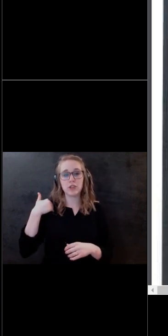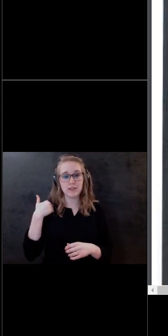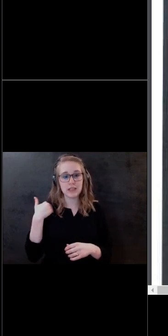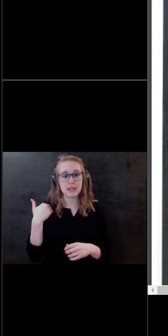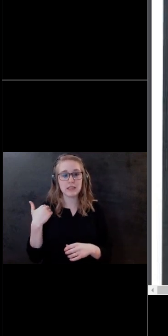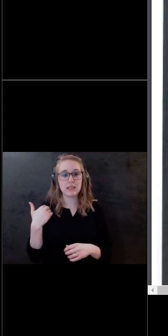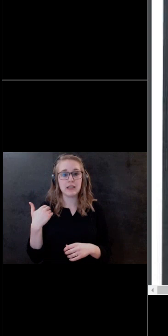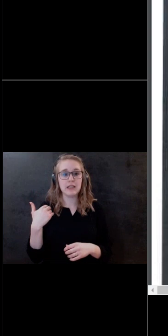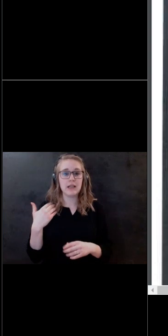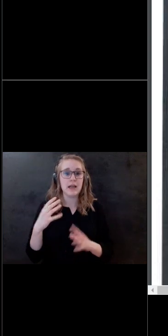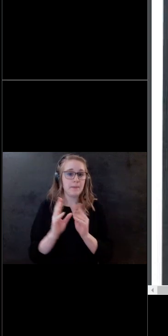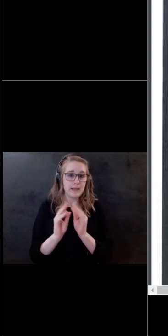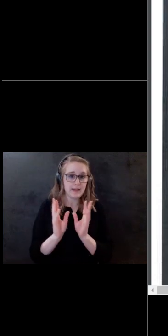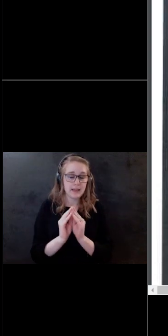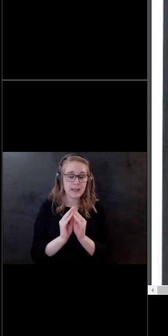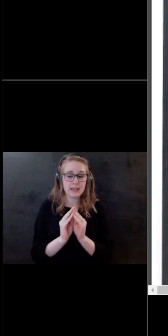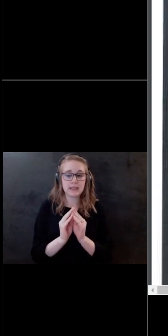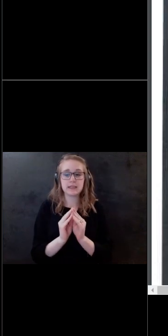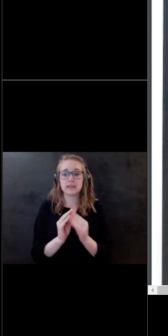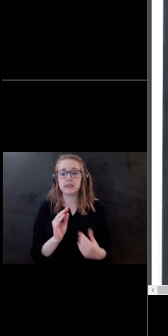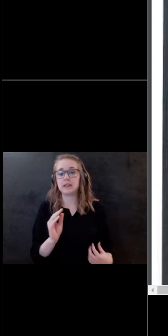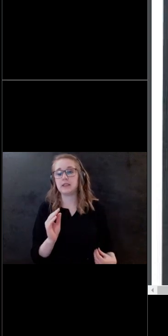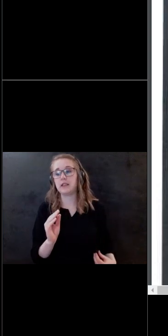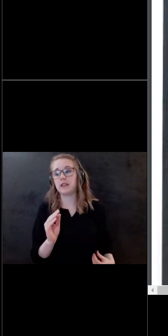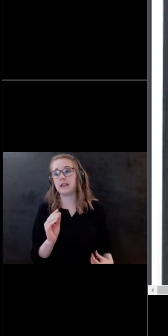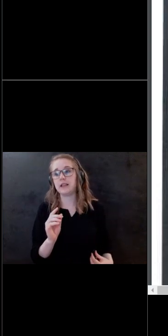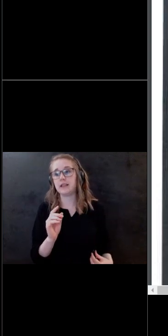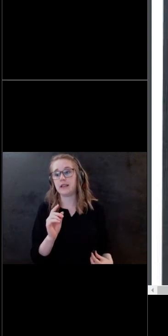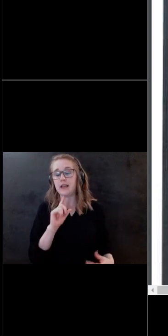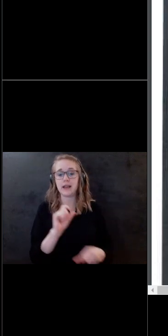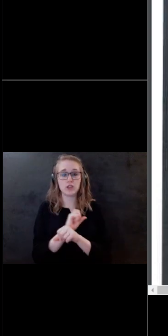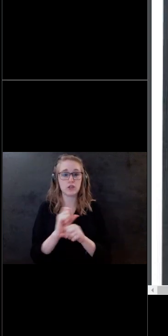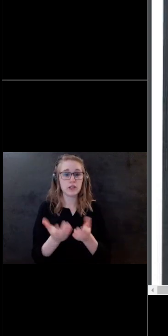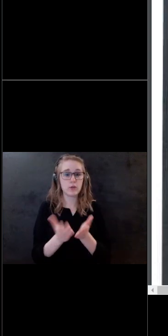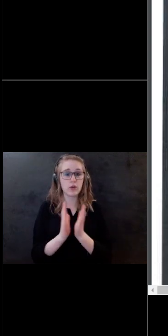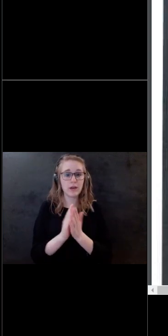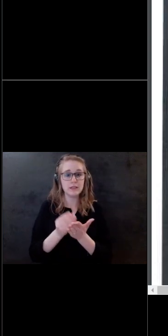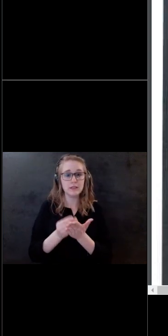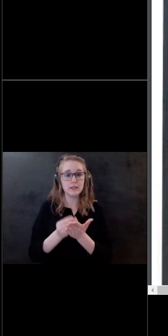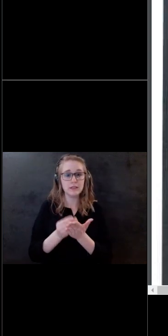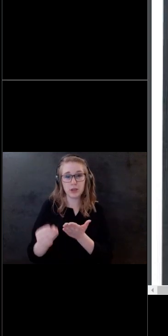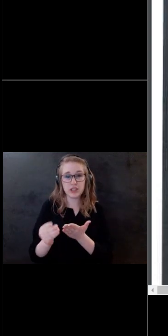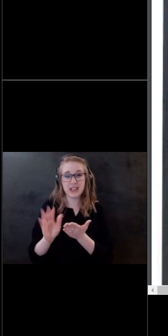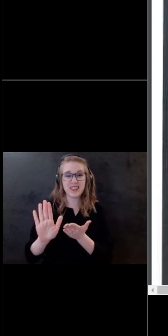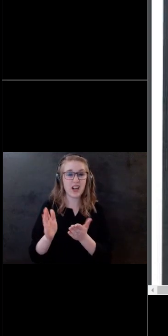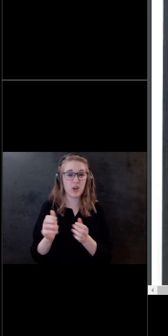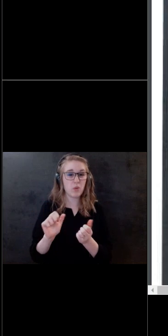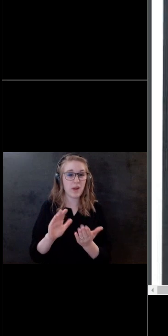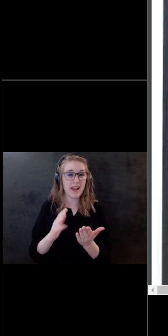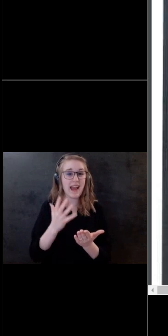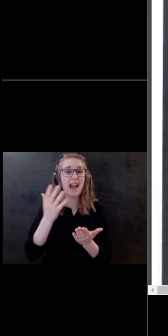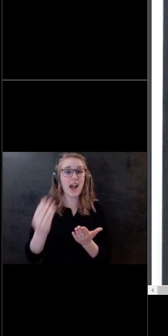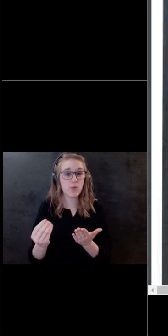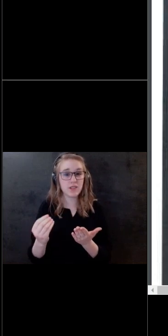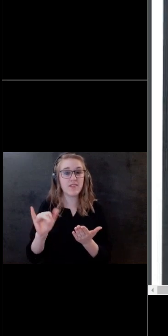At previous meetings, they had actually requested to purchase their way out of the public